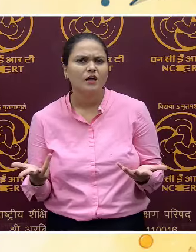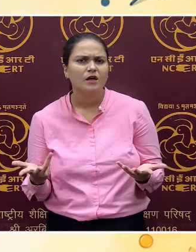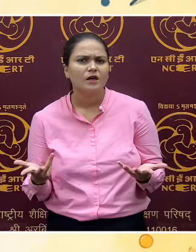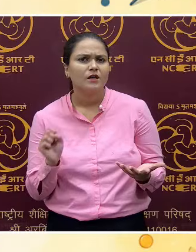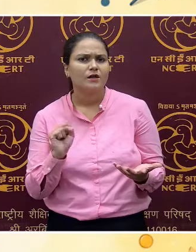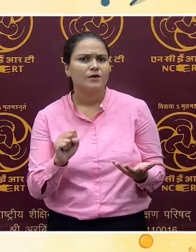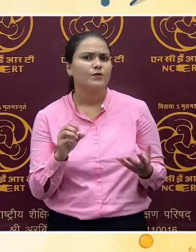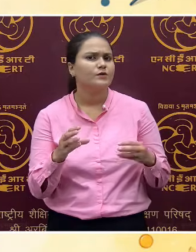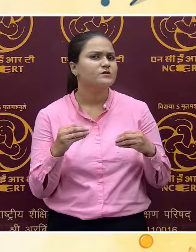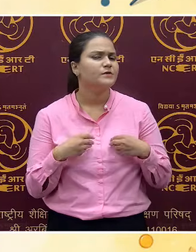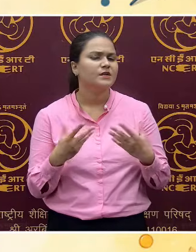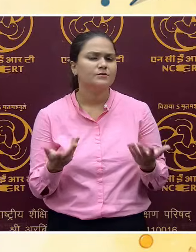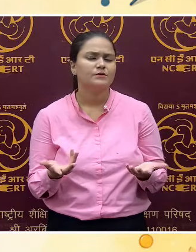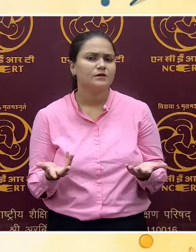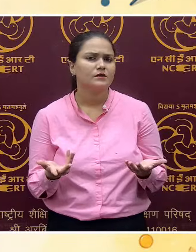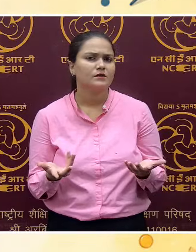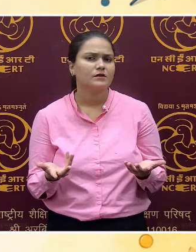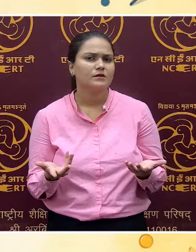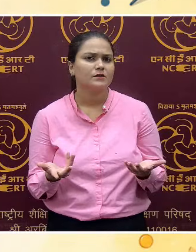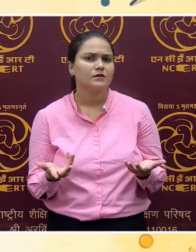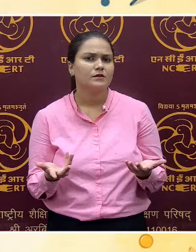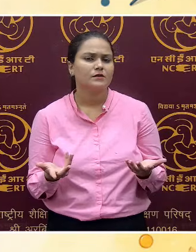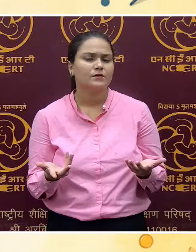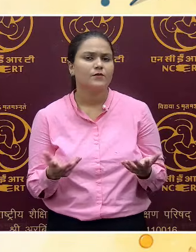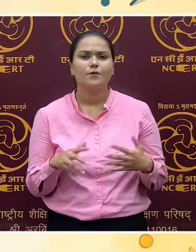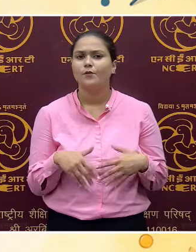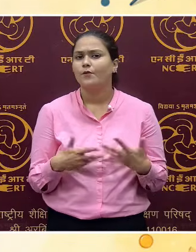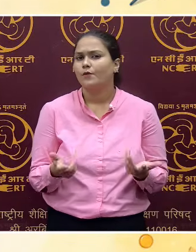suspect me? Why should you not suspect